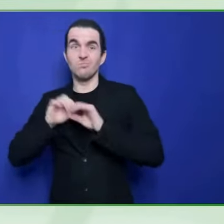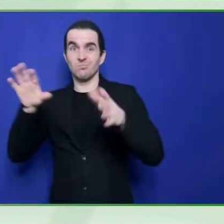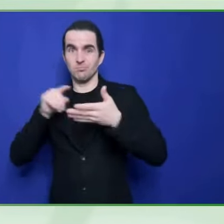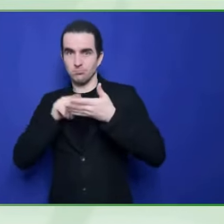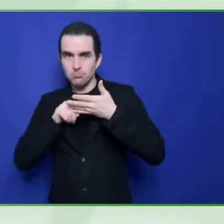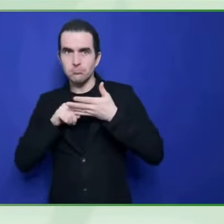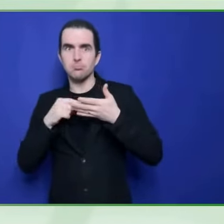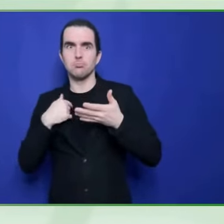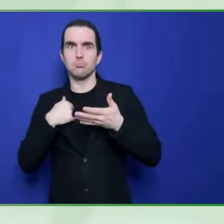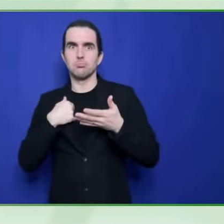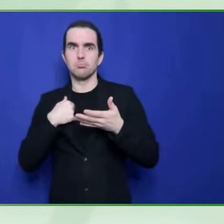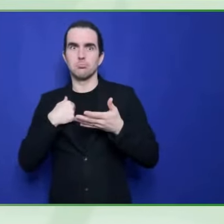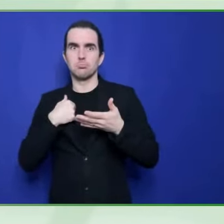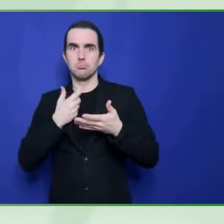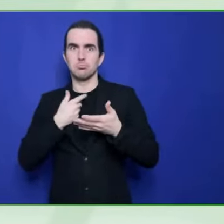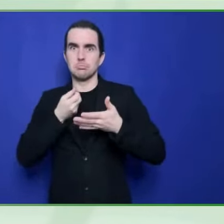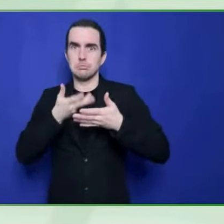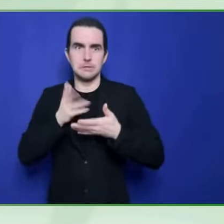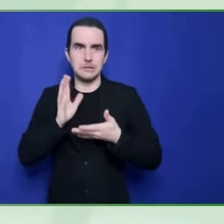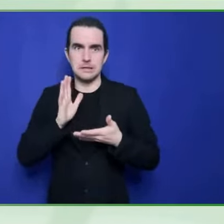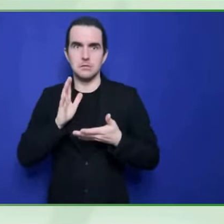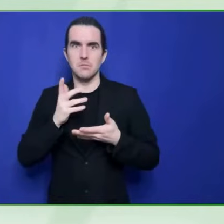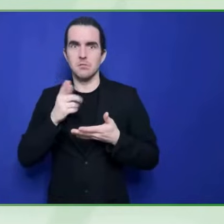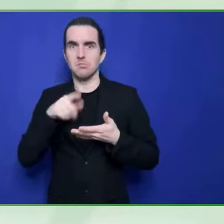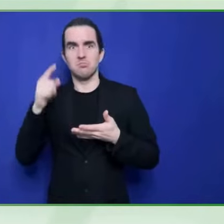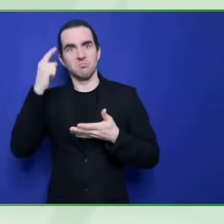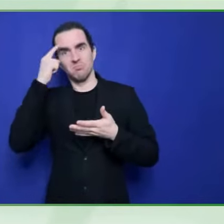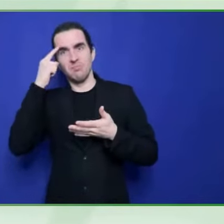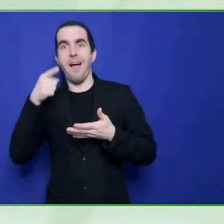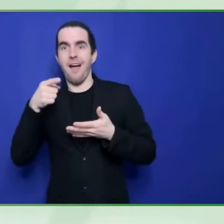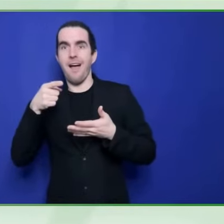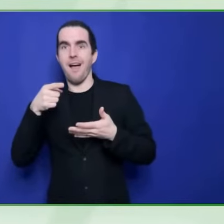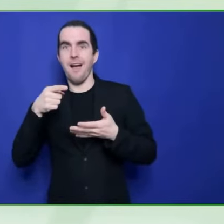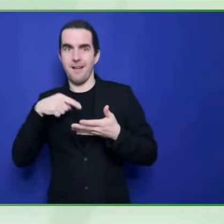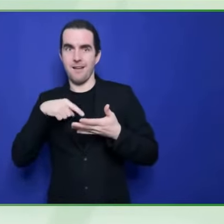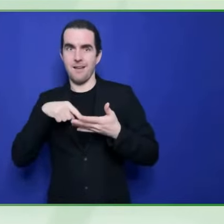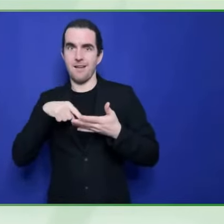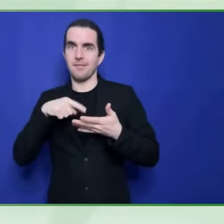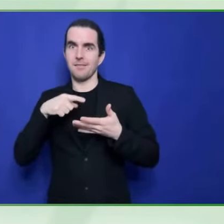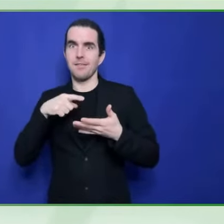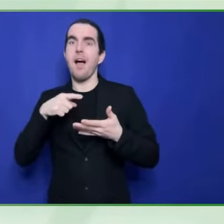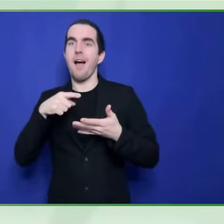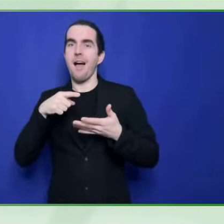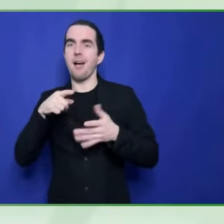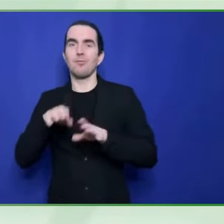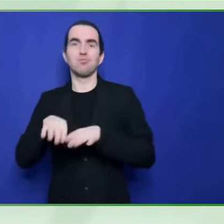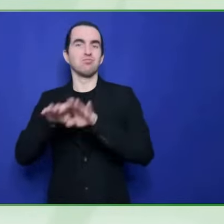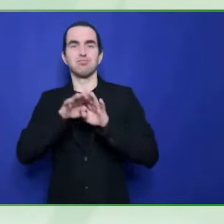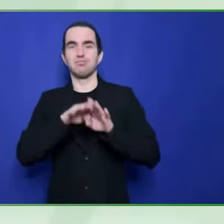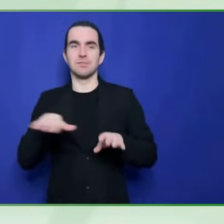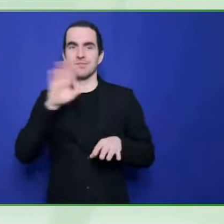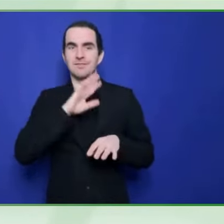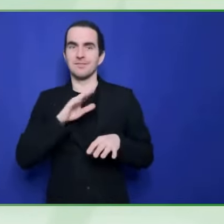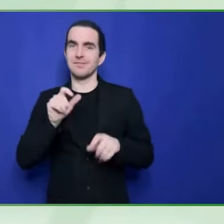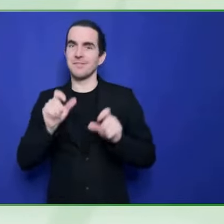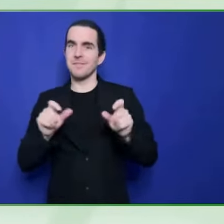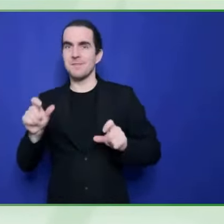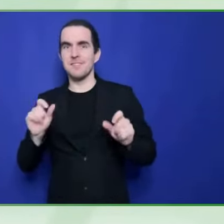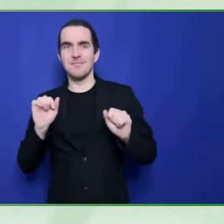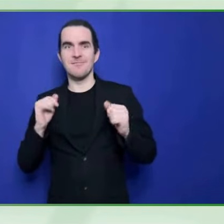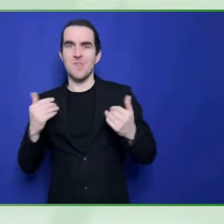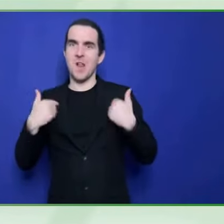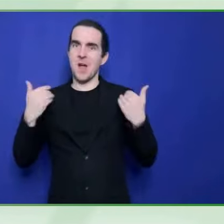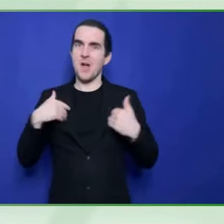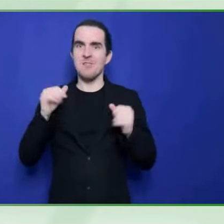no knowledge of whether there's even a sidewalk to support travel or not, much less to mention curb ramps, etc.